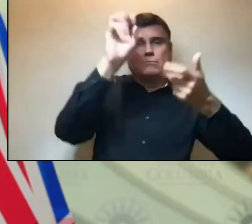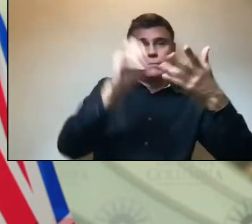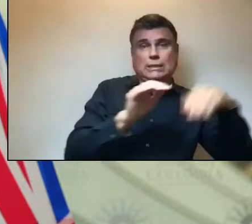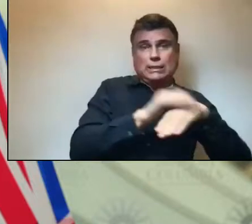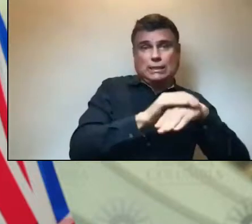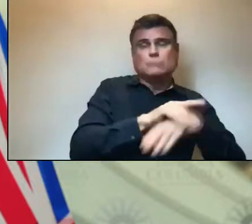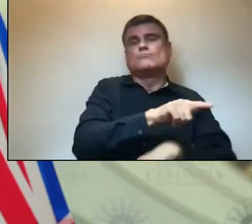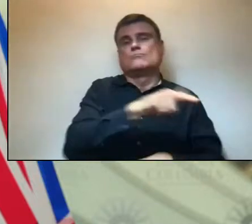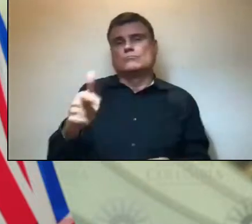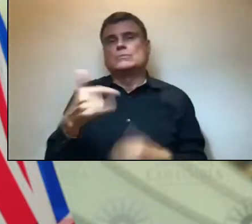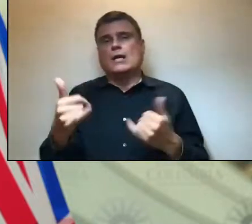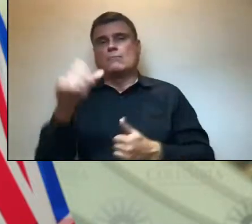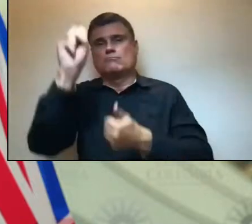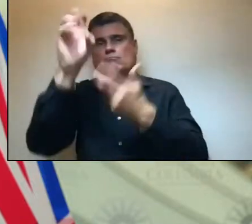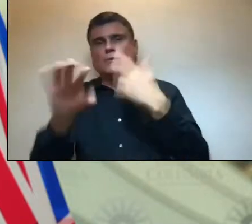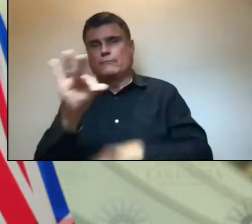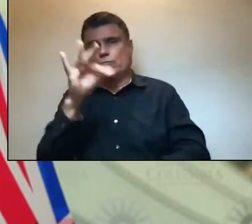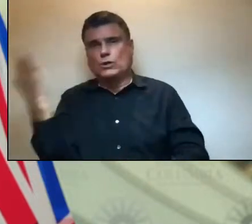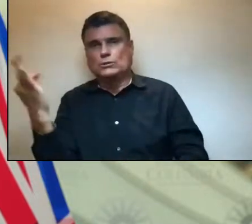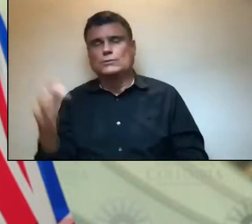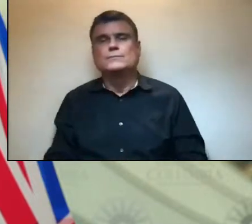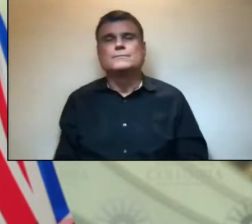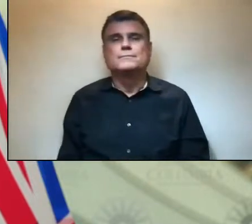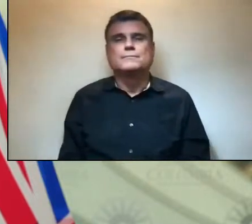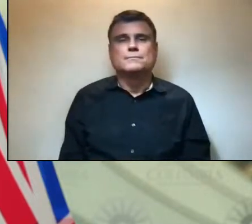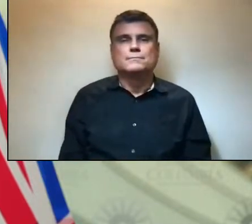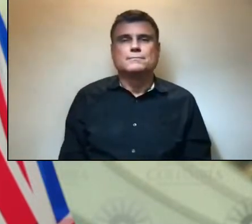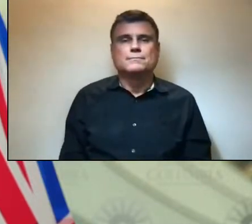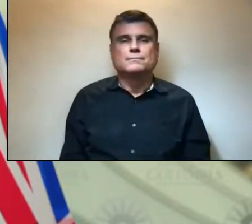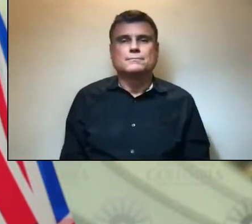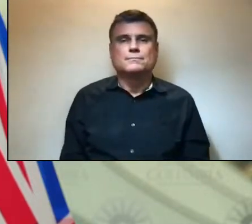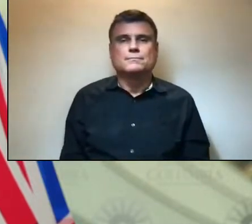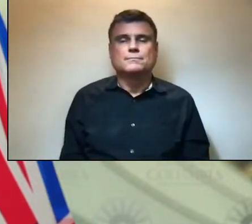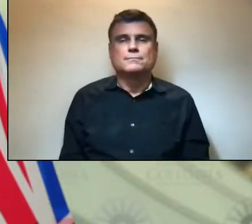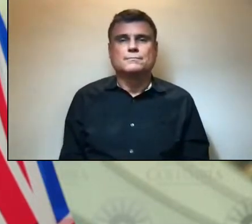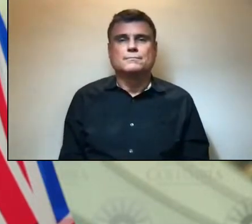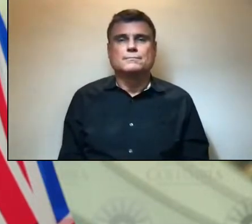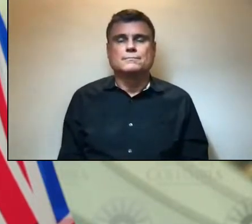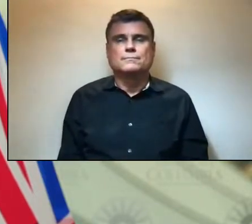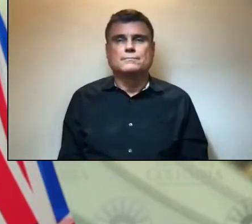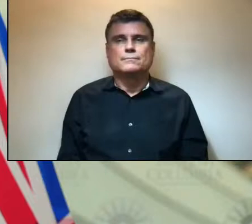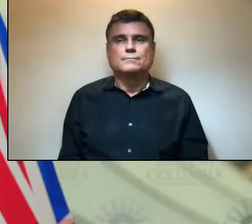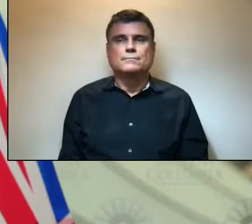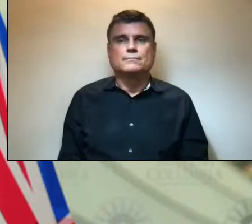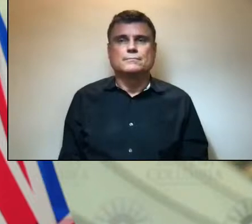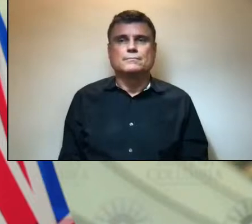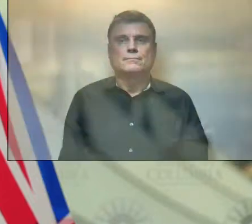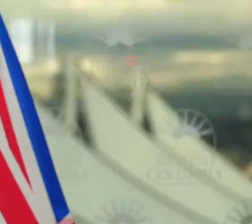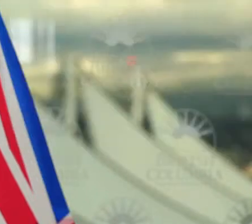les doses, les troisième doses pour des gens vont être